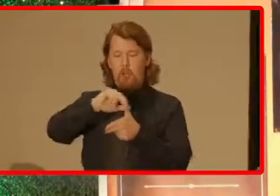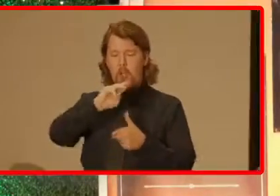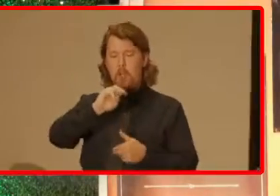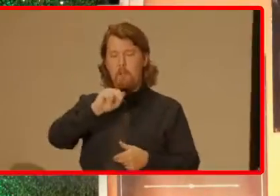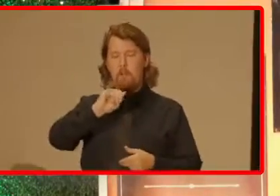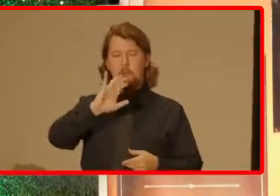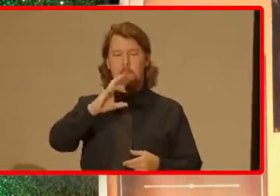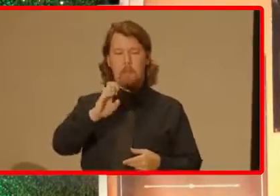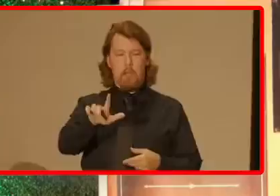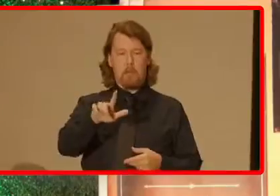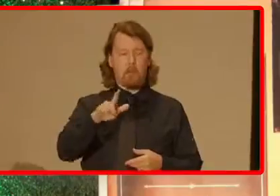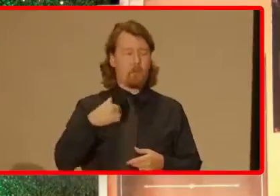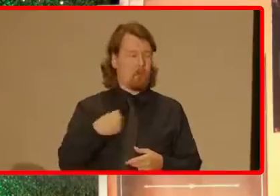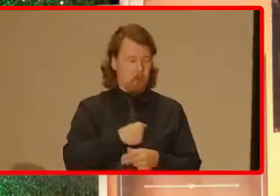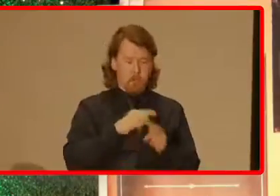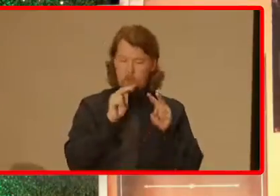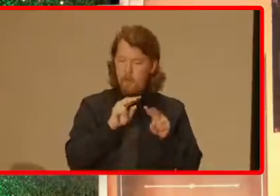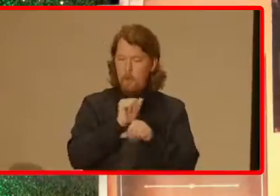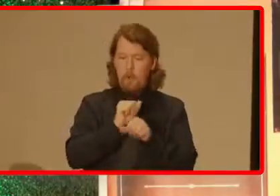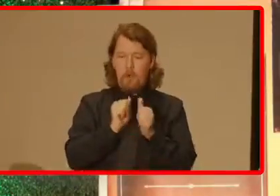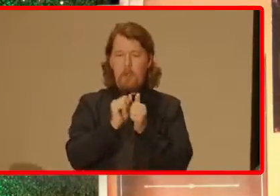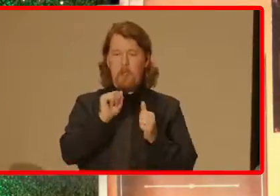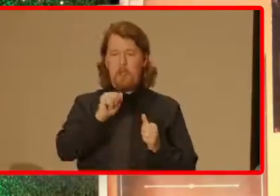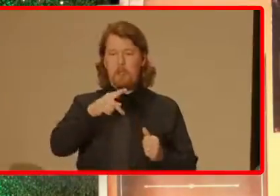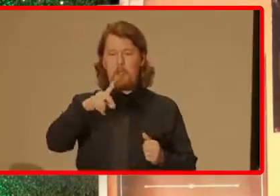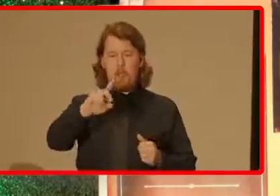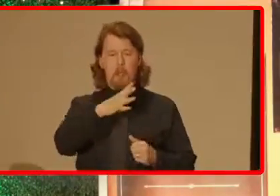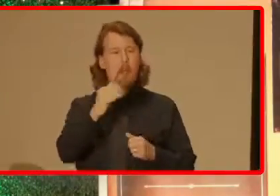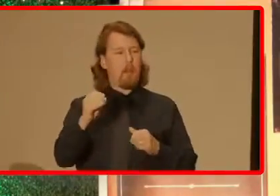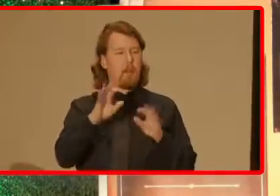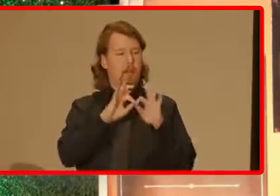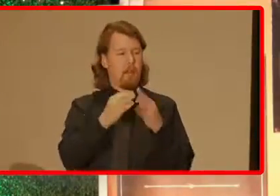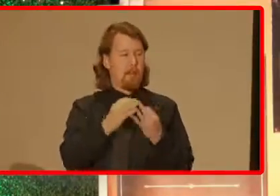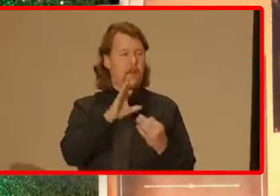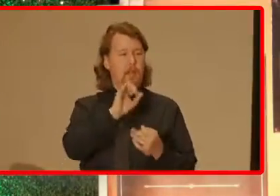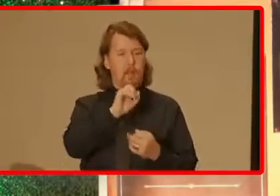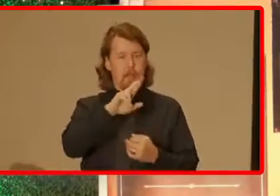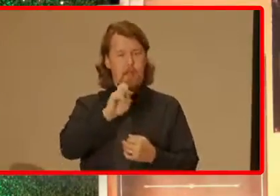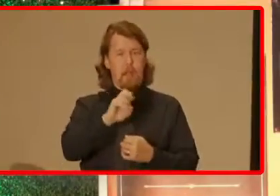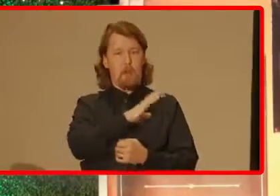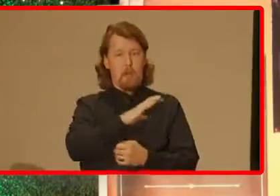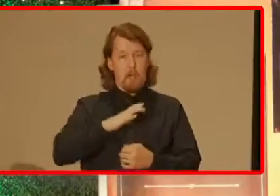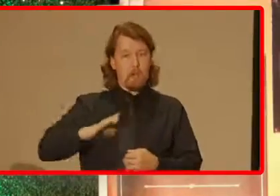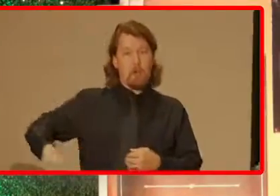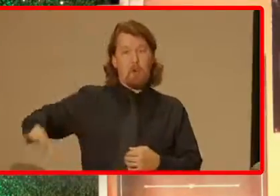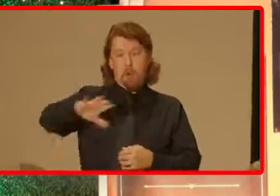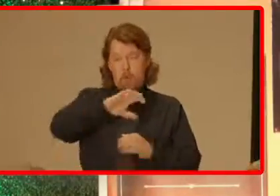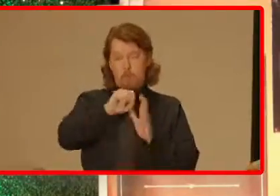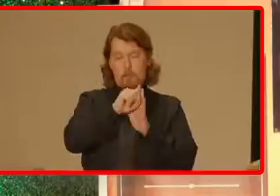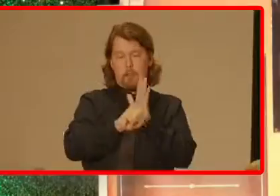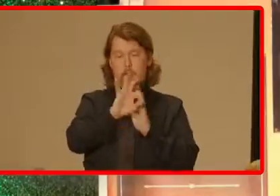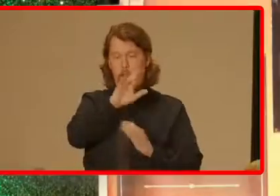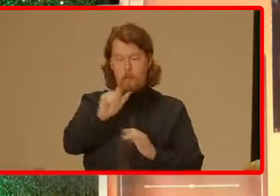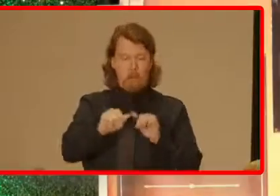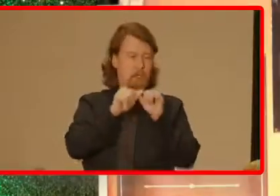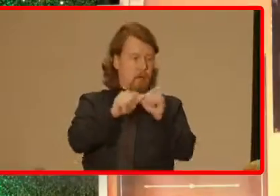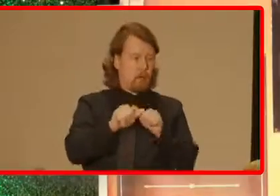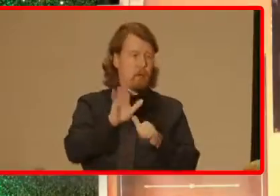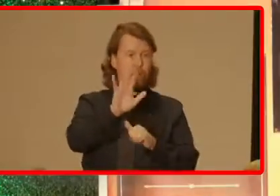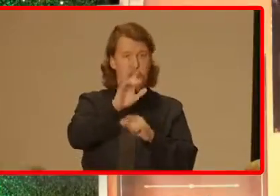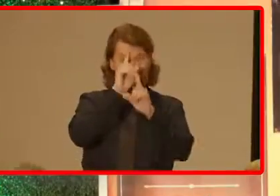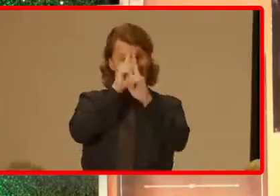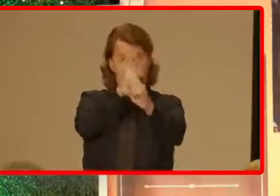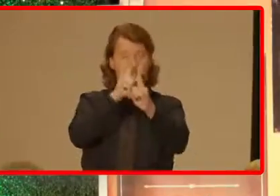to working with APD and the 15 family care councils across the state and continuing the agency's mission to